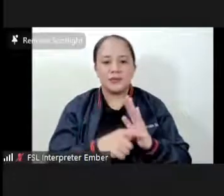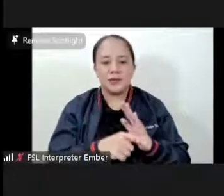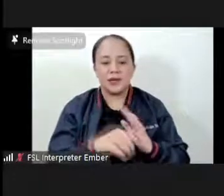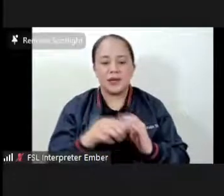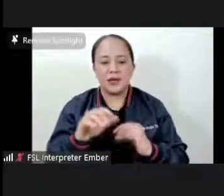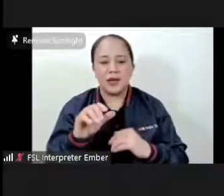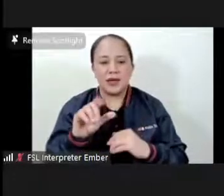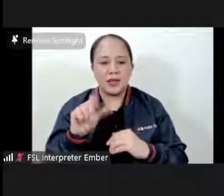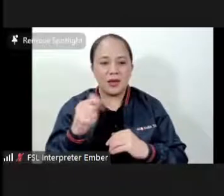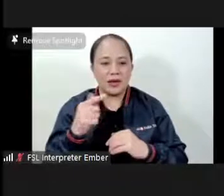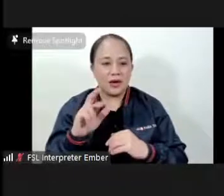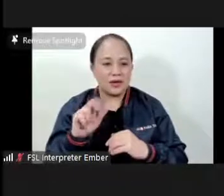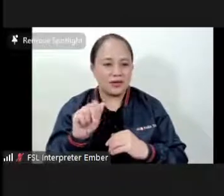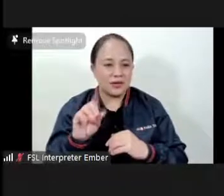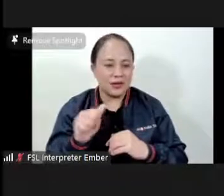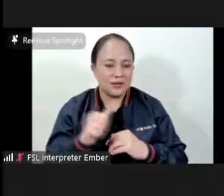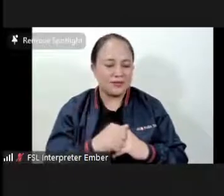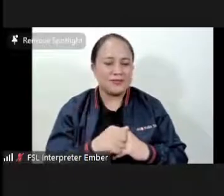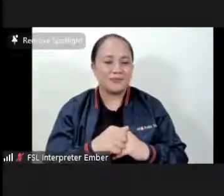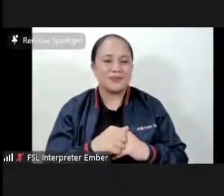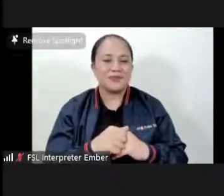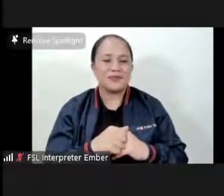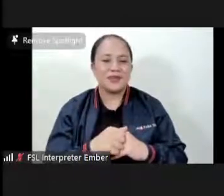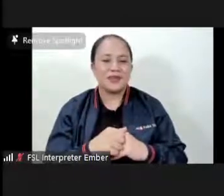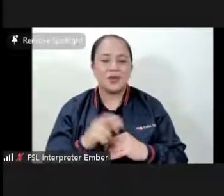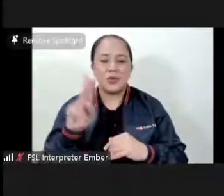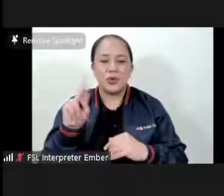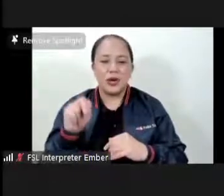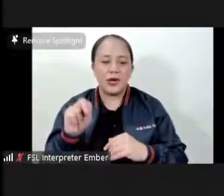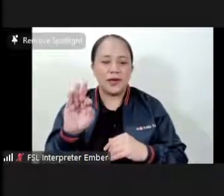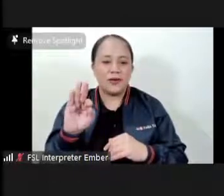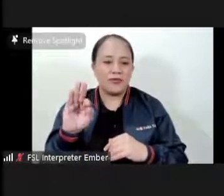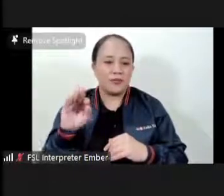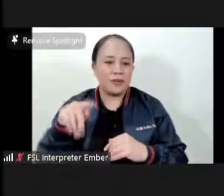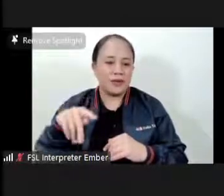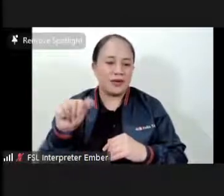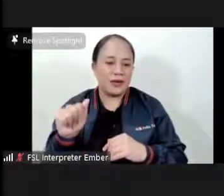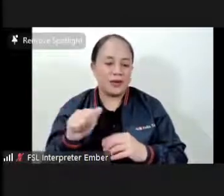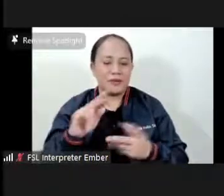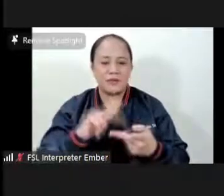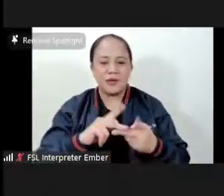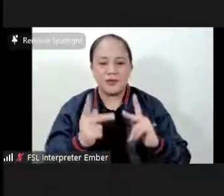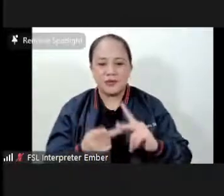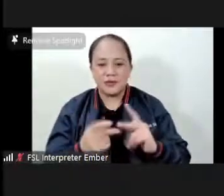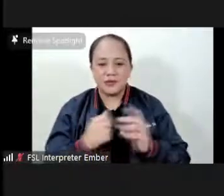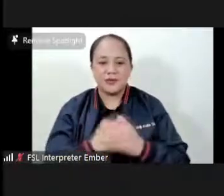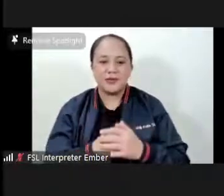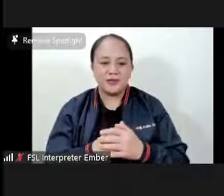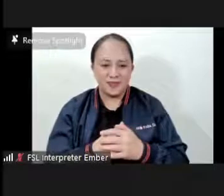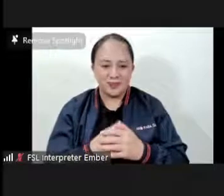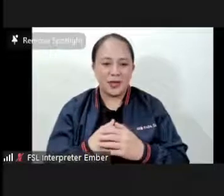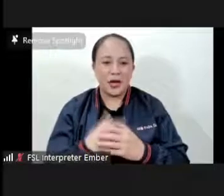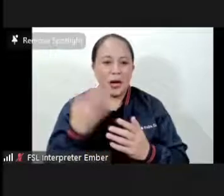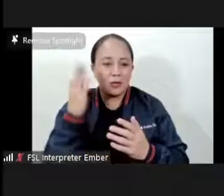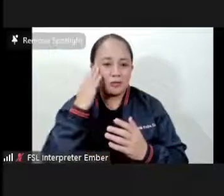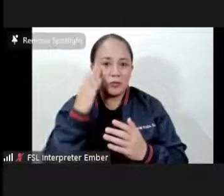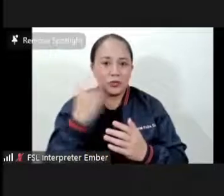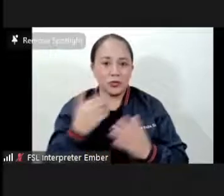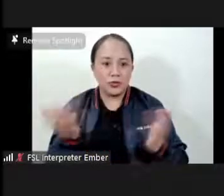Abellano, our UNFPA partners, Amy Santos, I'm sure you're here,